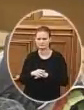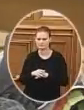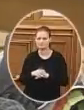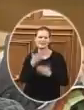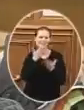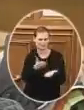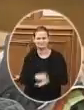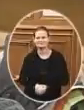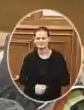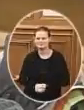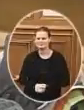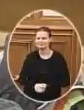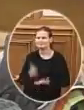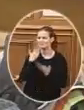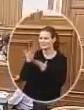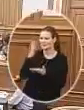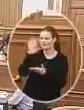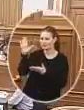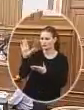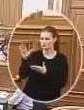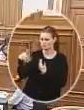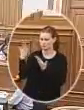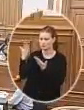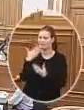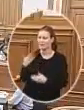thank you. Thank you.